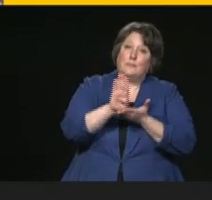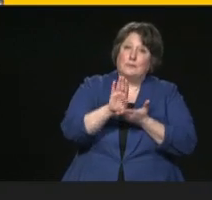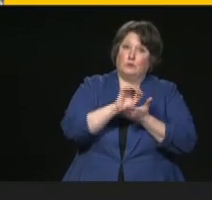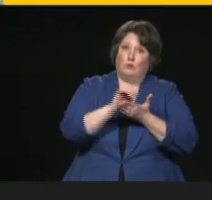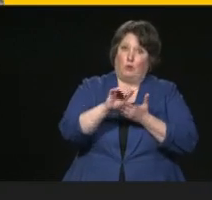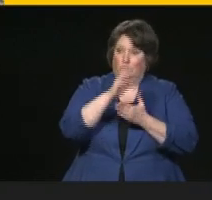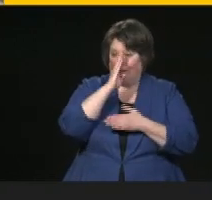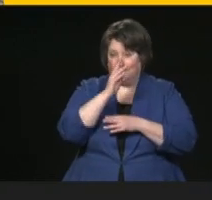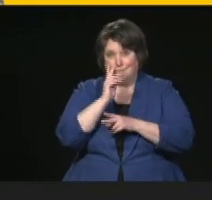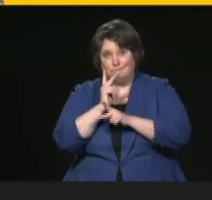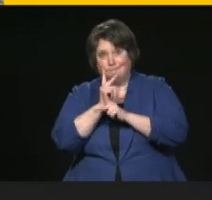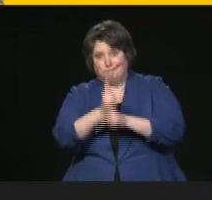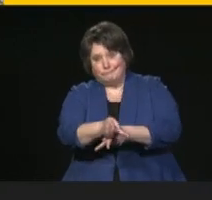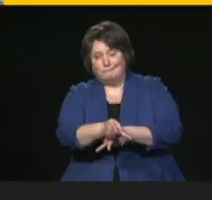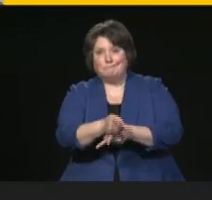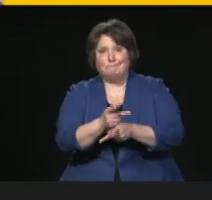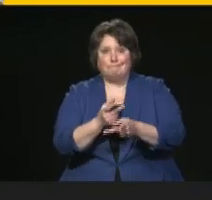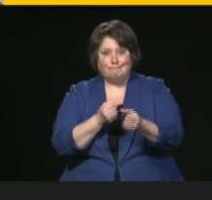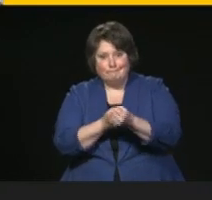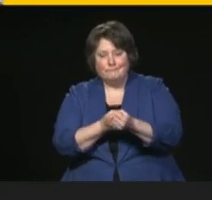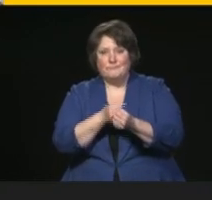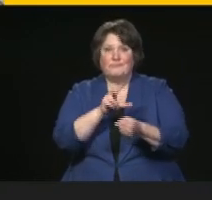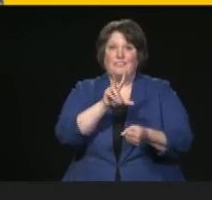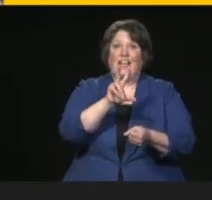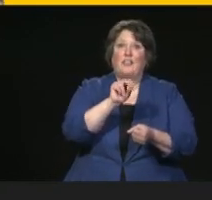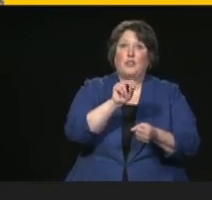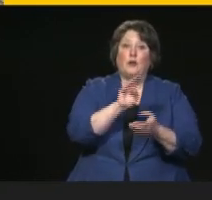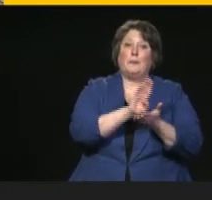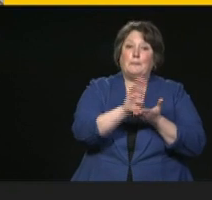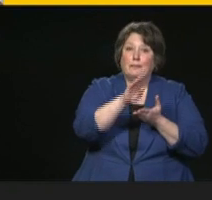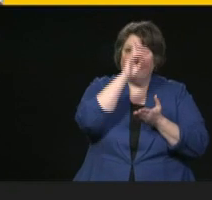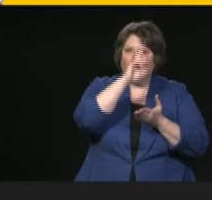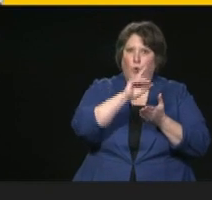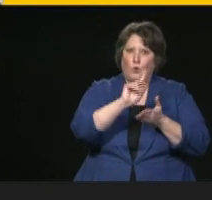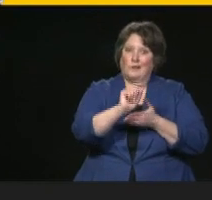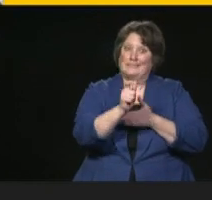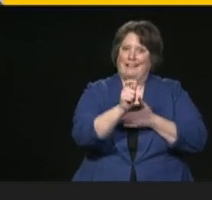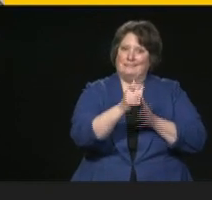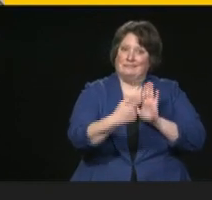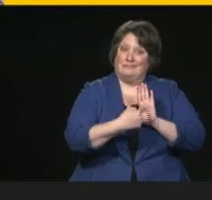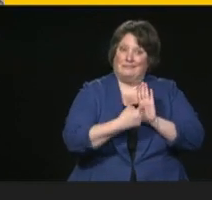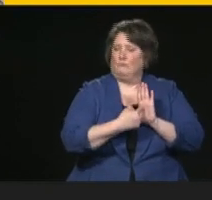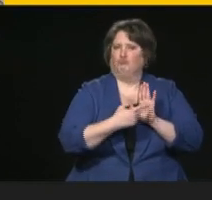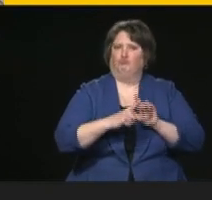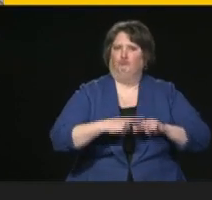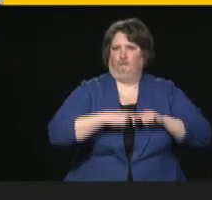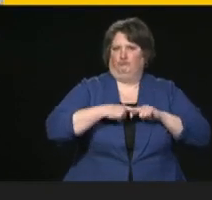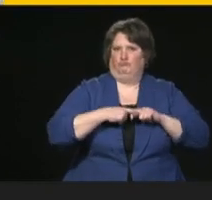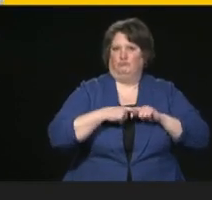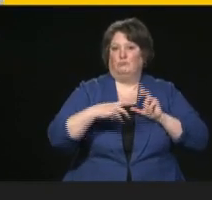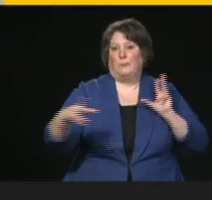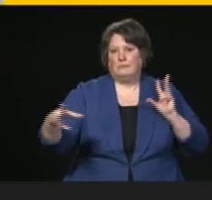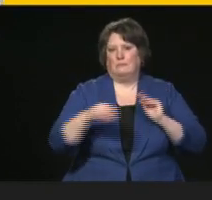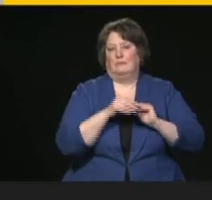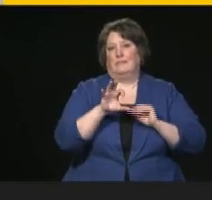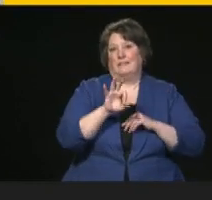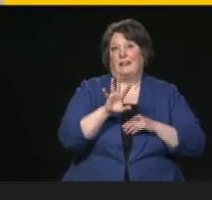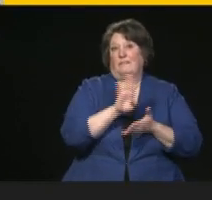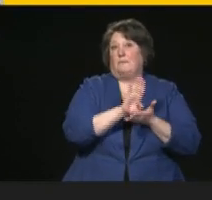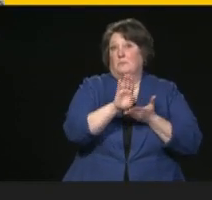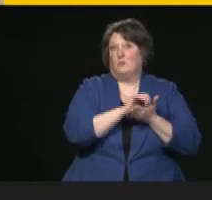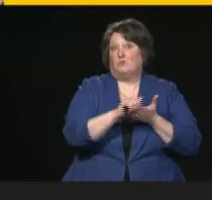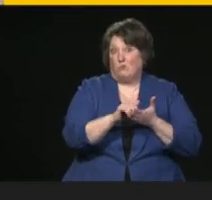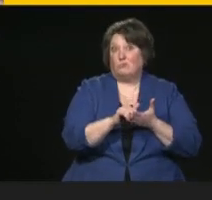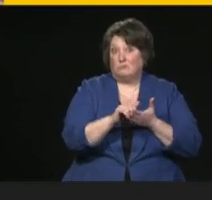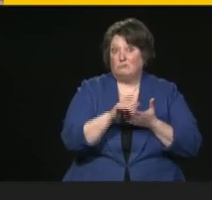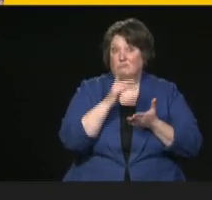in deferred taxes, for a total of $95 billion in supplementary support to the Canadian economy